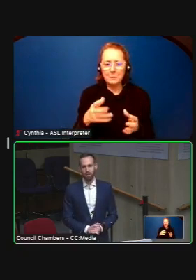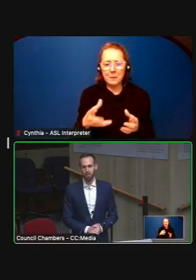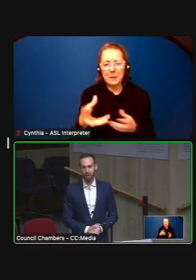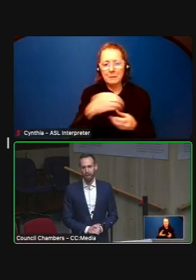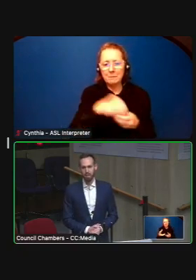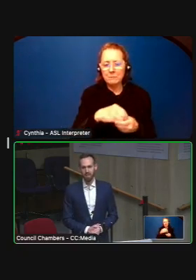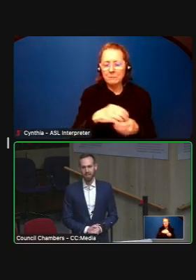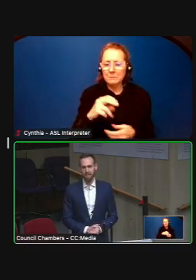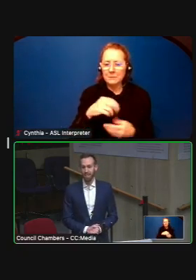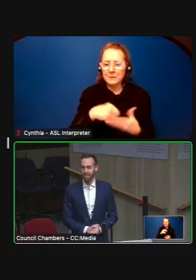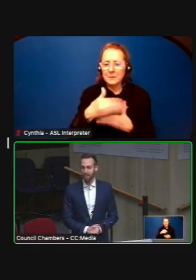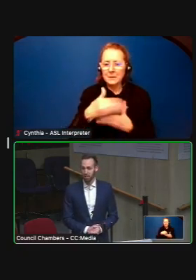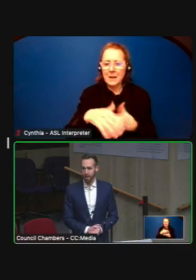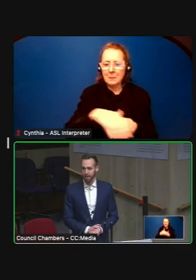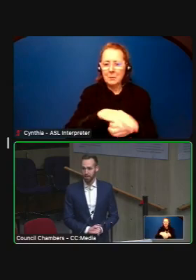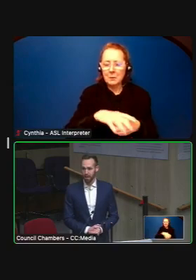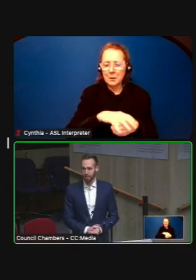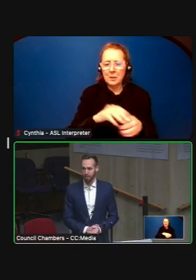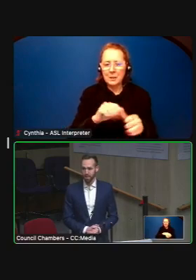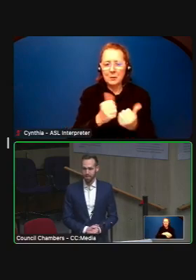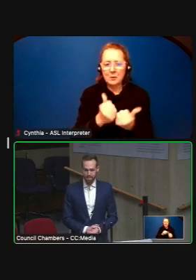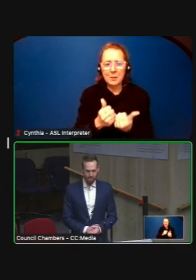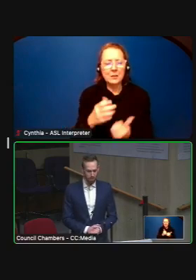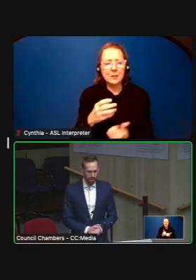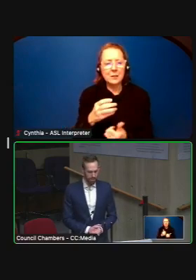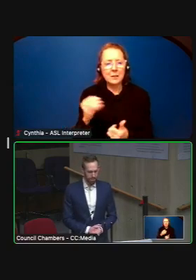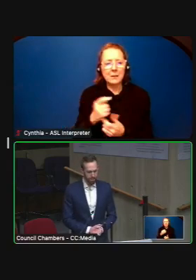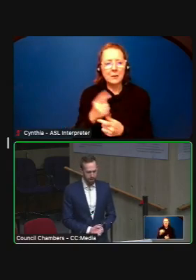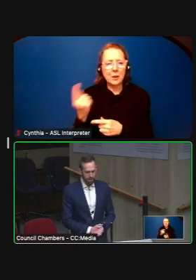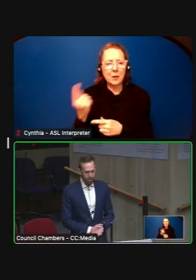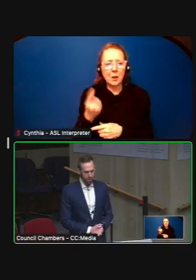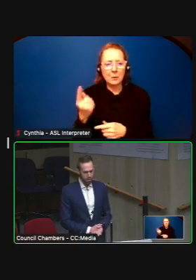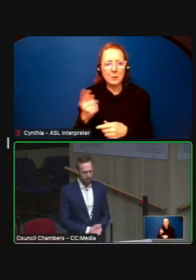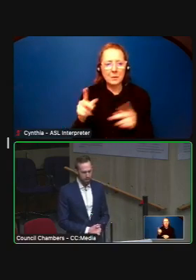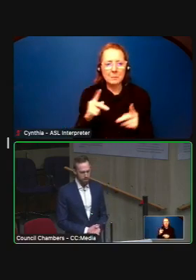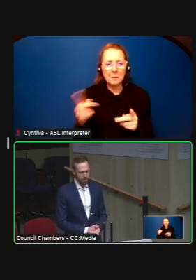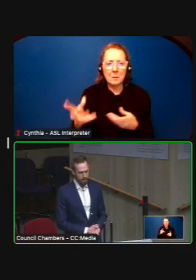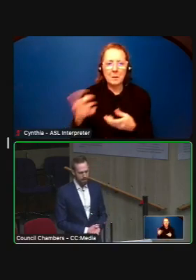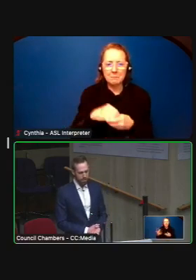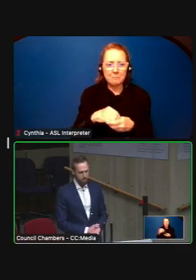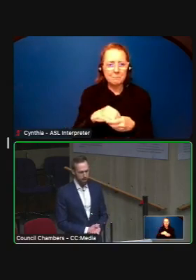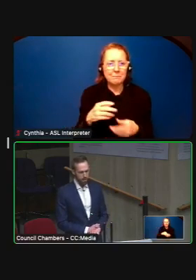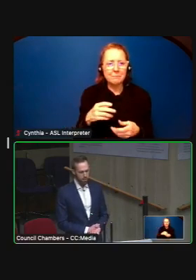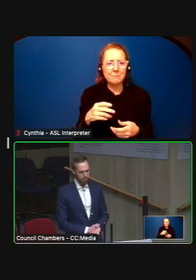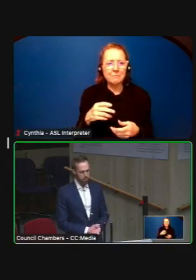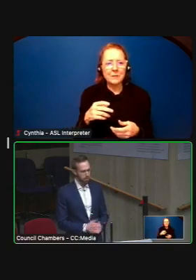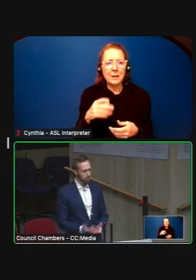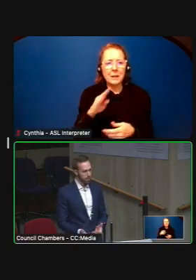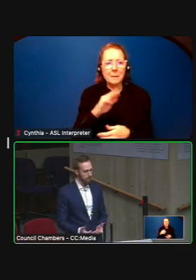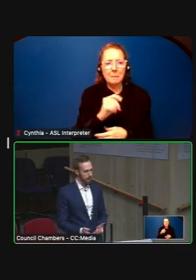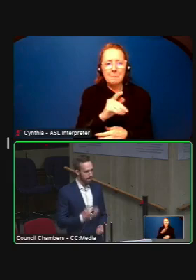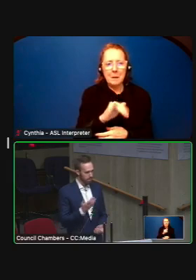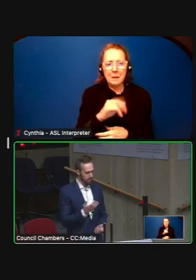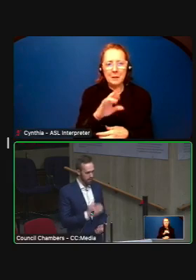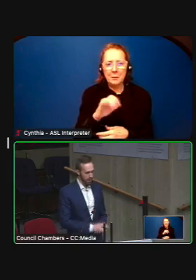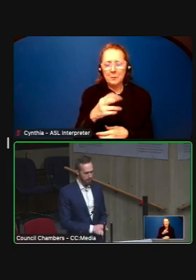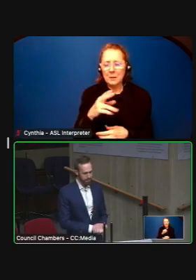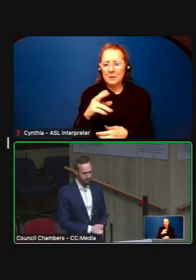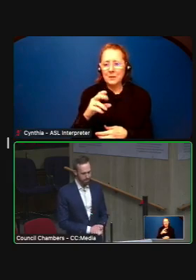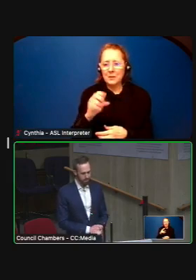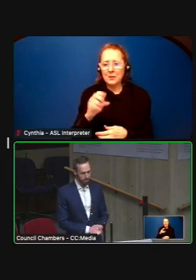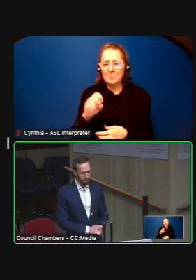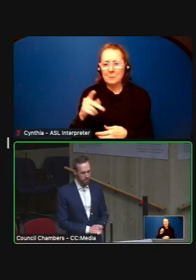member of SPRAB that is a liaison to the master planning processes as well. So there was Bailey Ridge Park, which was approved by SPRAB and moved on to